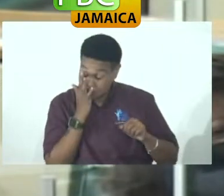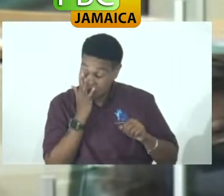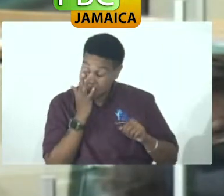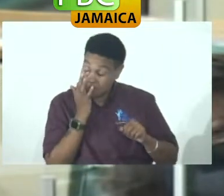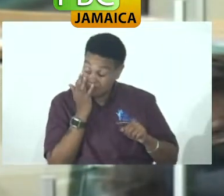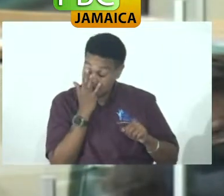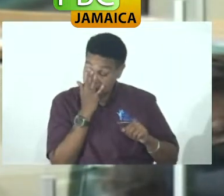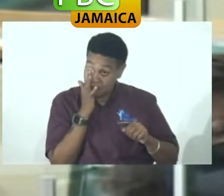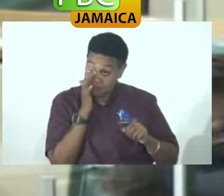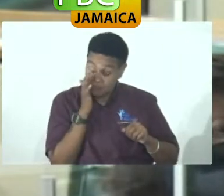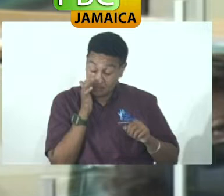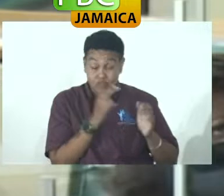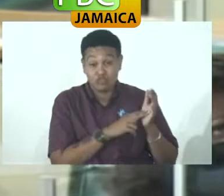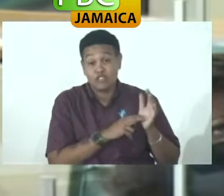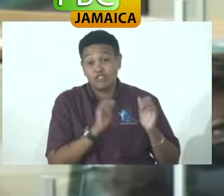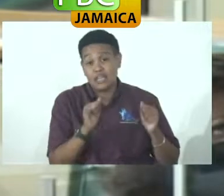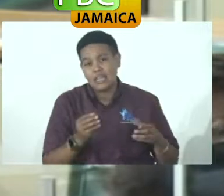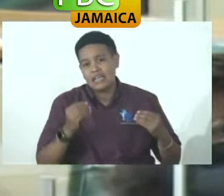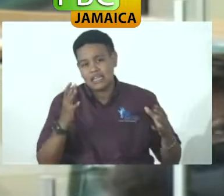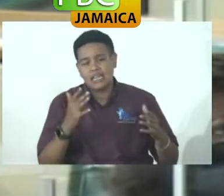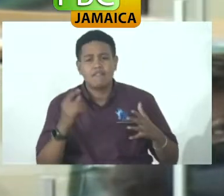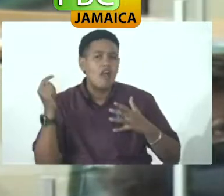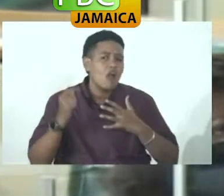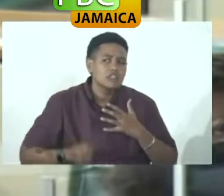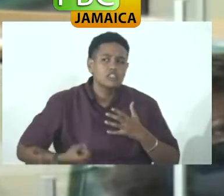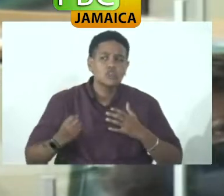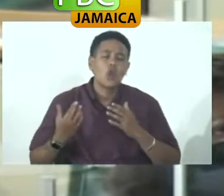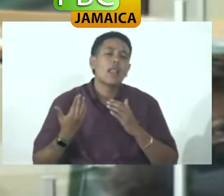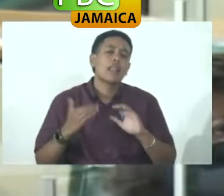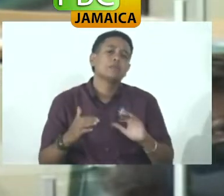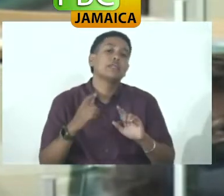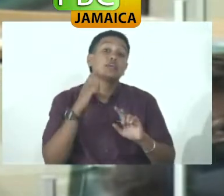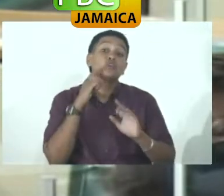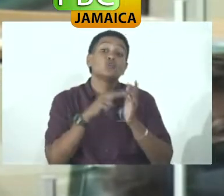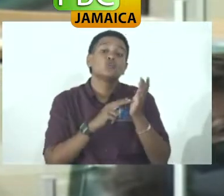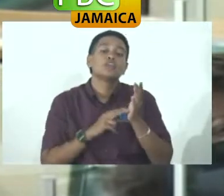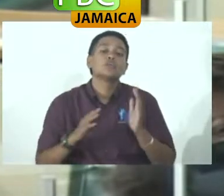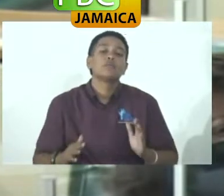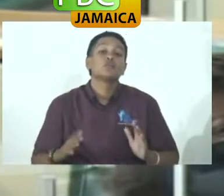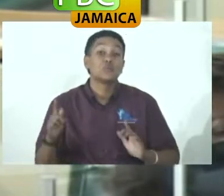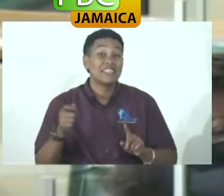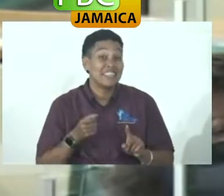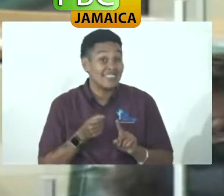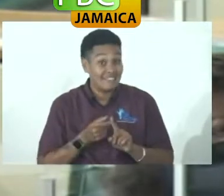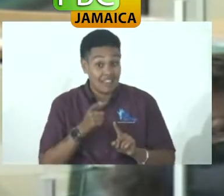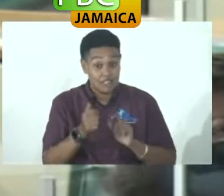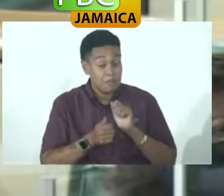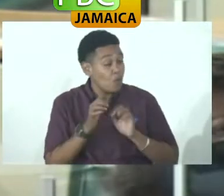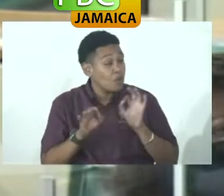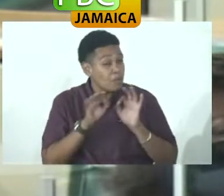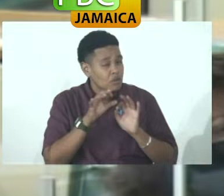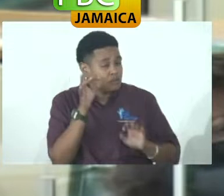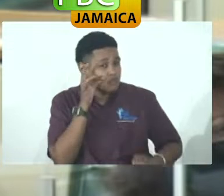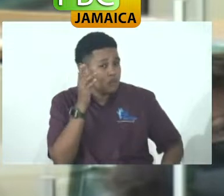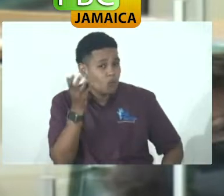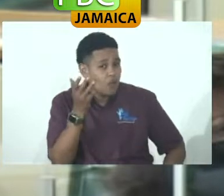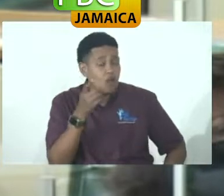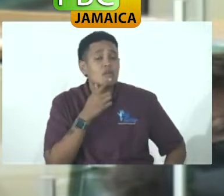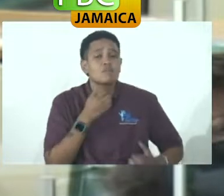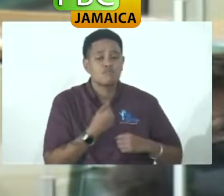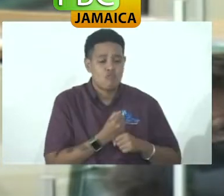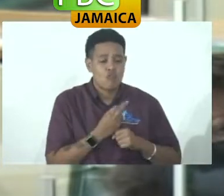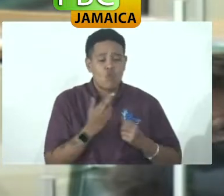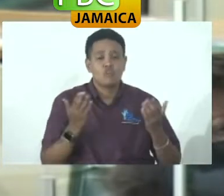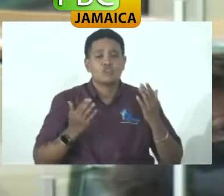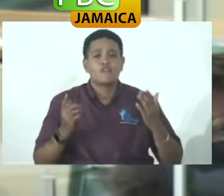impose a condition or limitation on the trademark in the register to the effect, and this is the most important part, that goods or services for